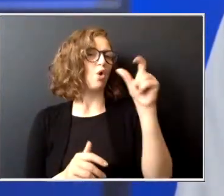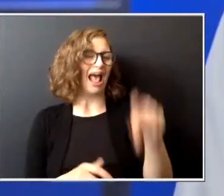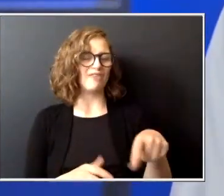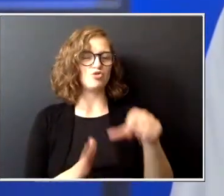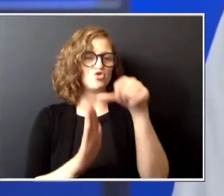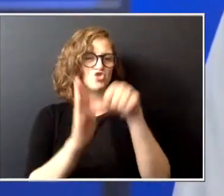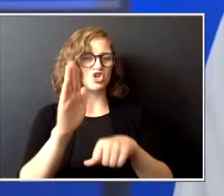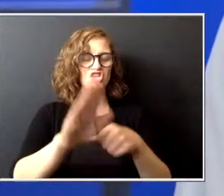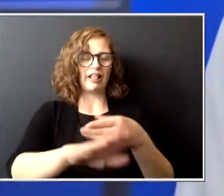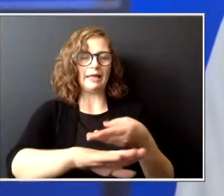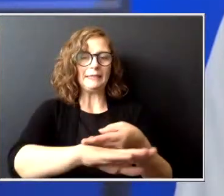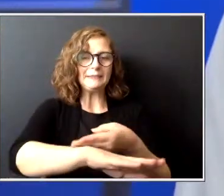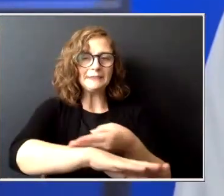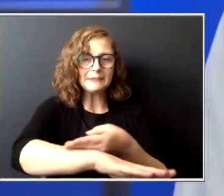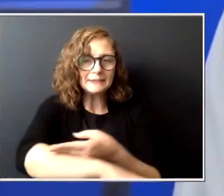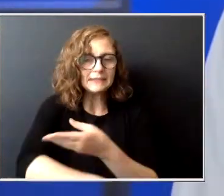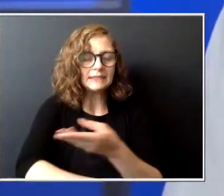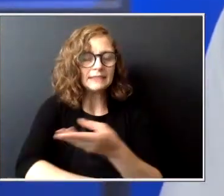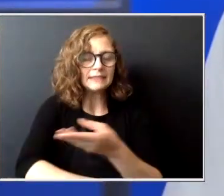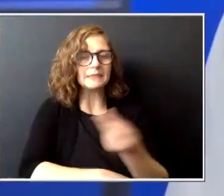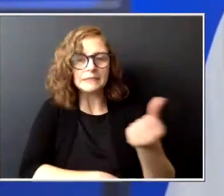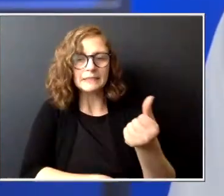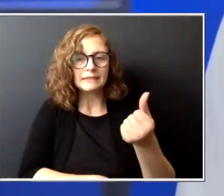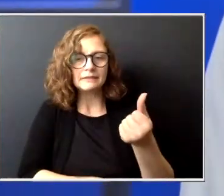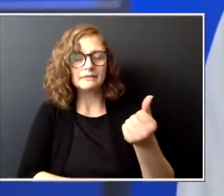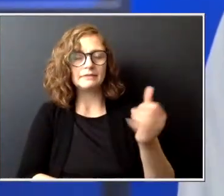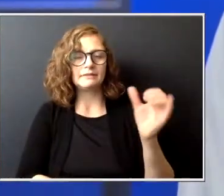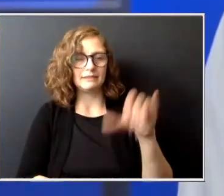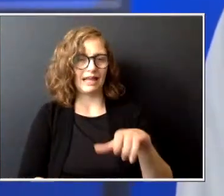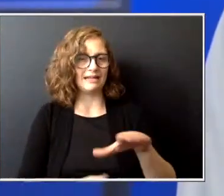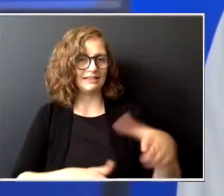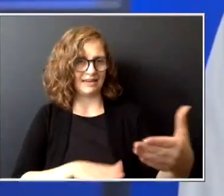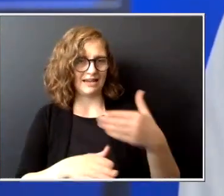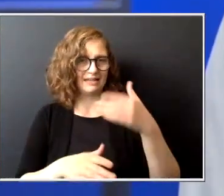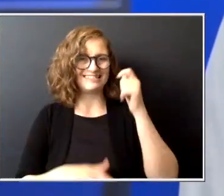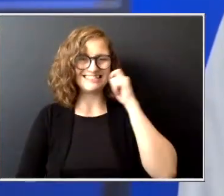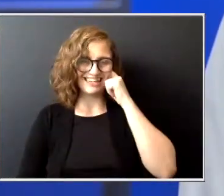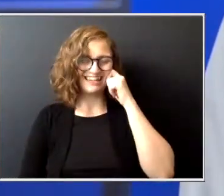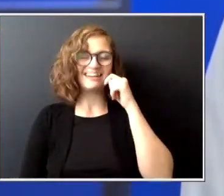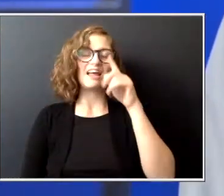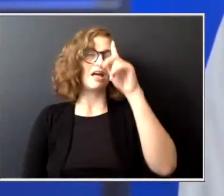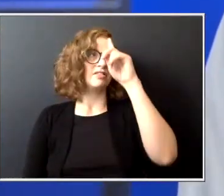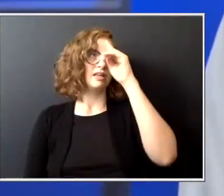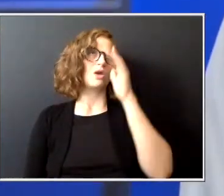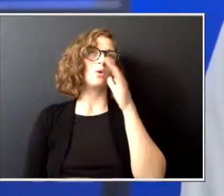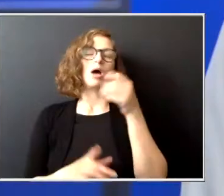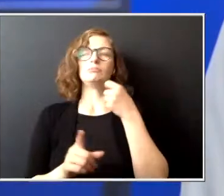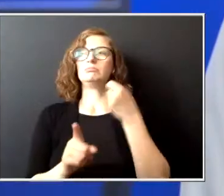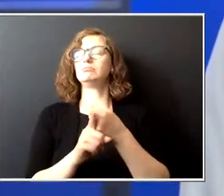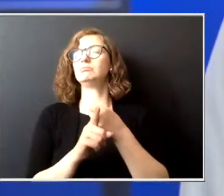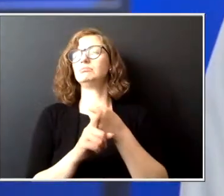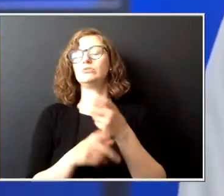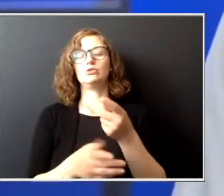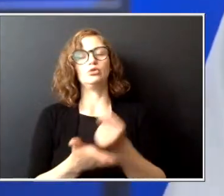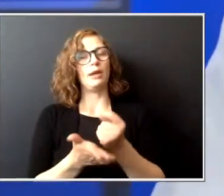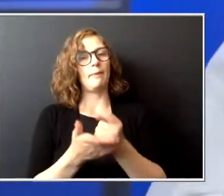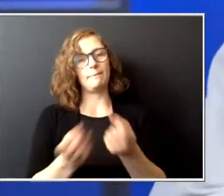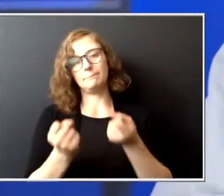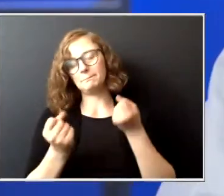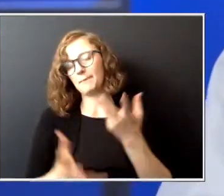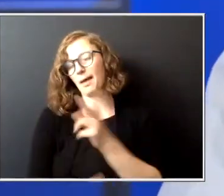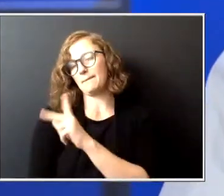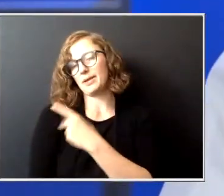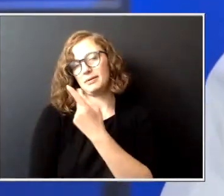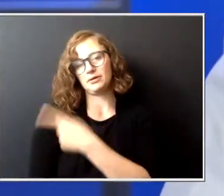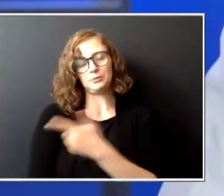going to change treatment of quite a few patients, and we are very excited about it. And again, we just